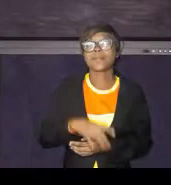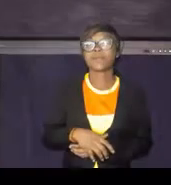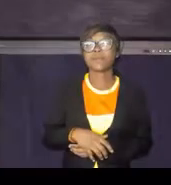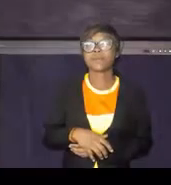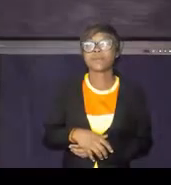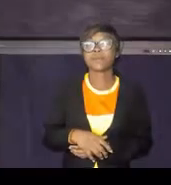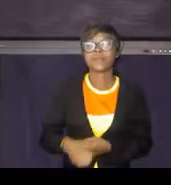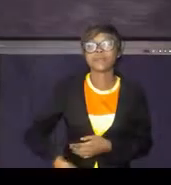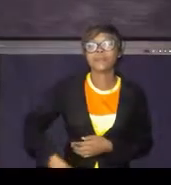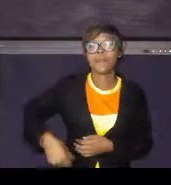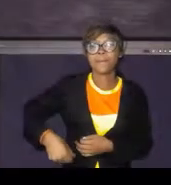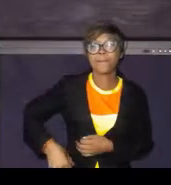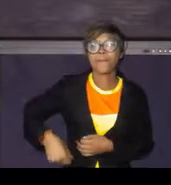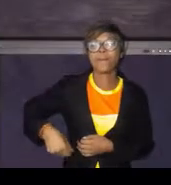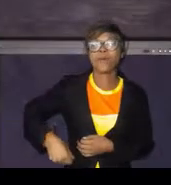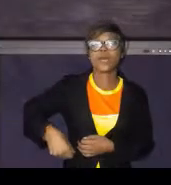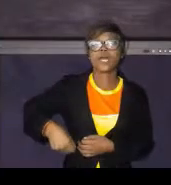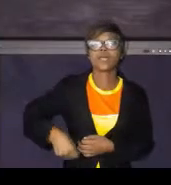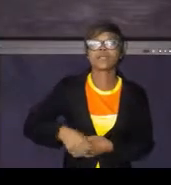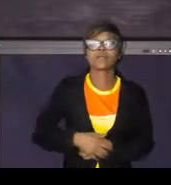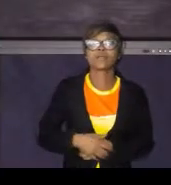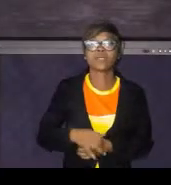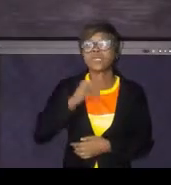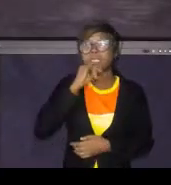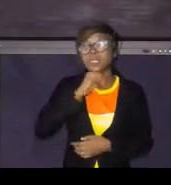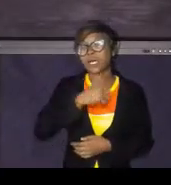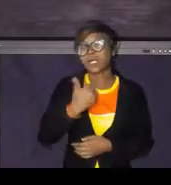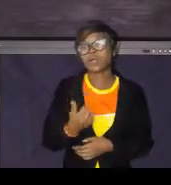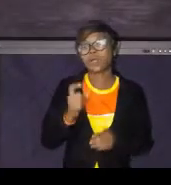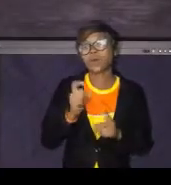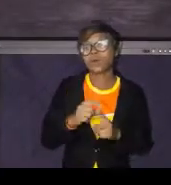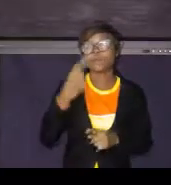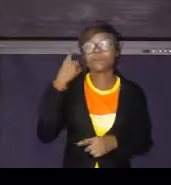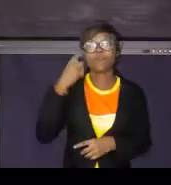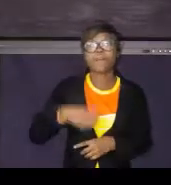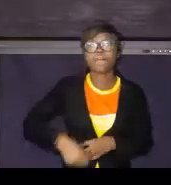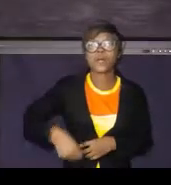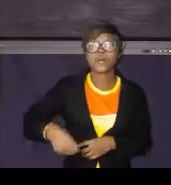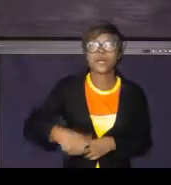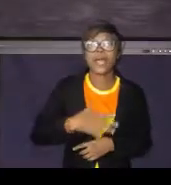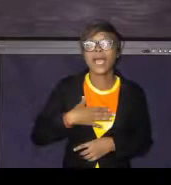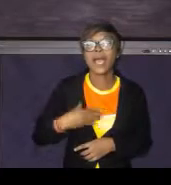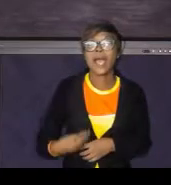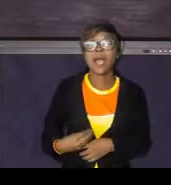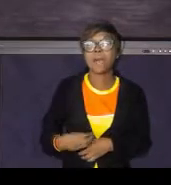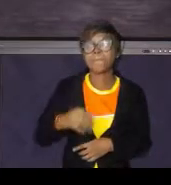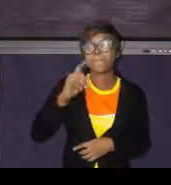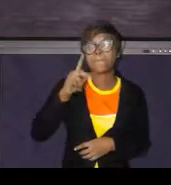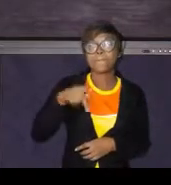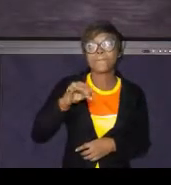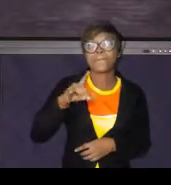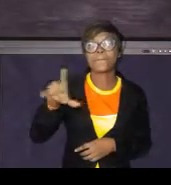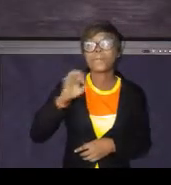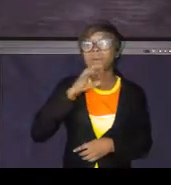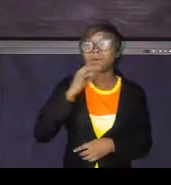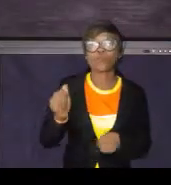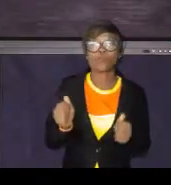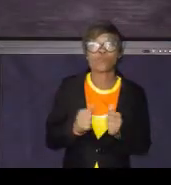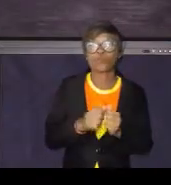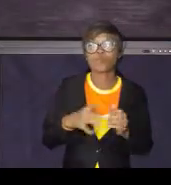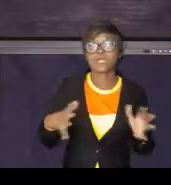Pale is another word for bucket. Another word for bucket. While P-A-L-E, pale,